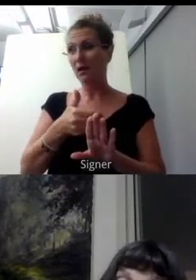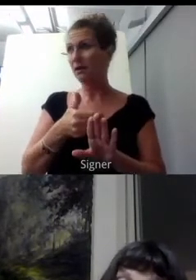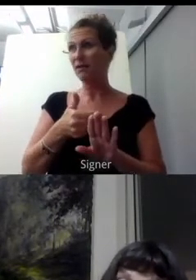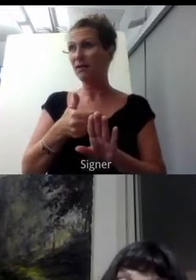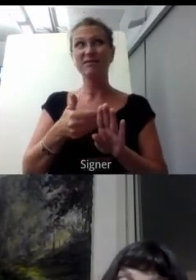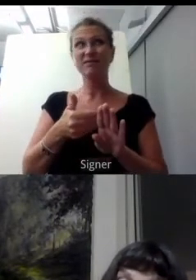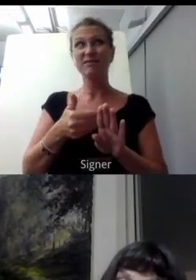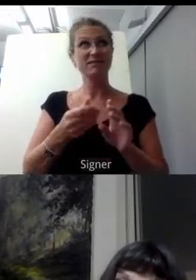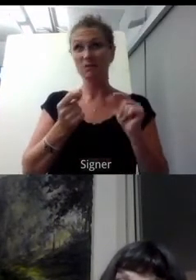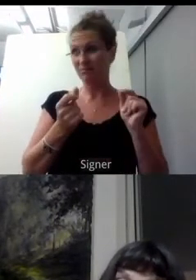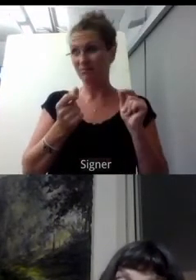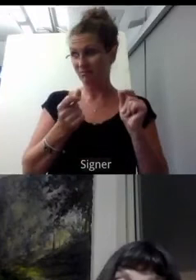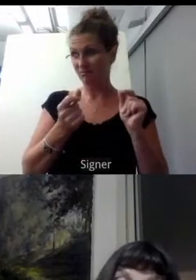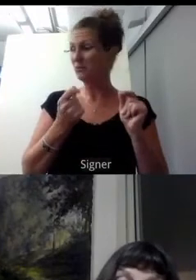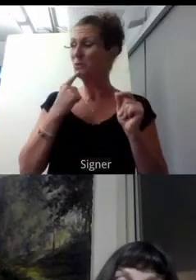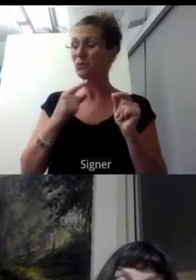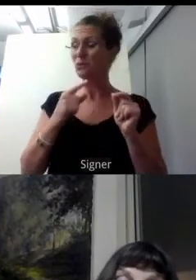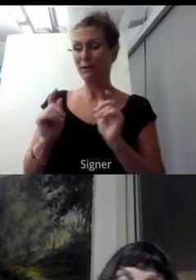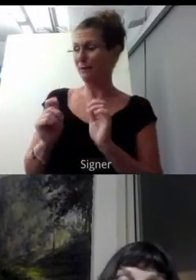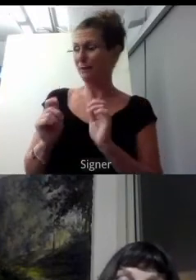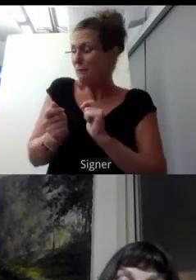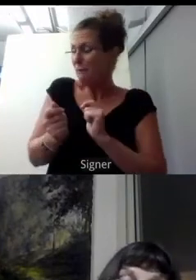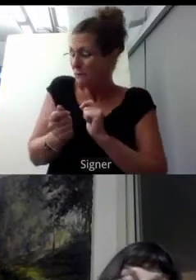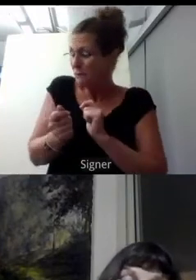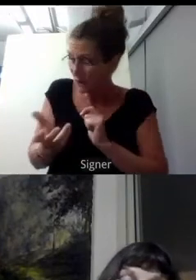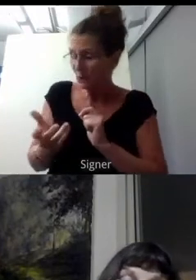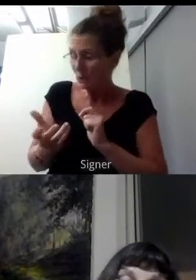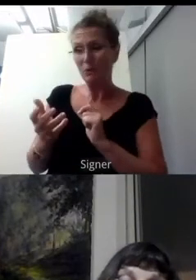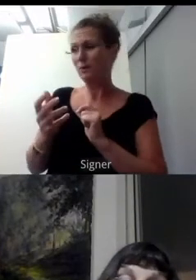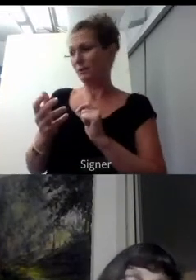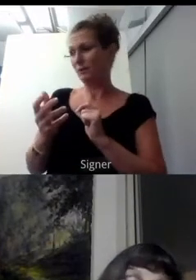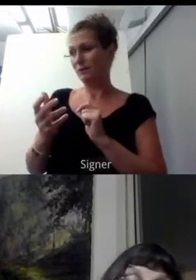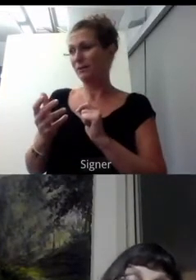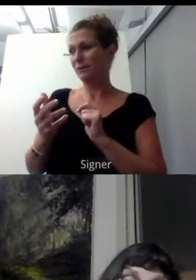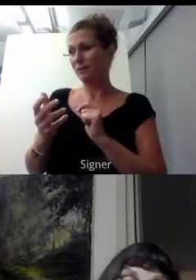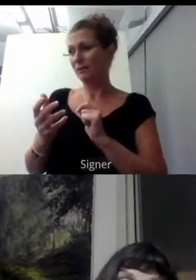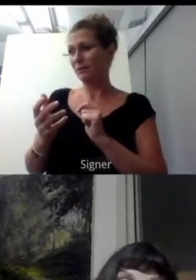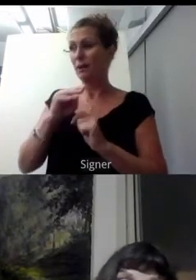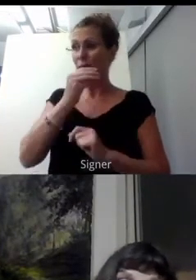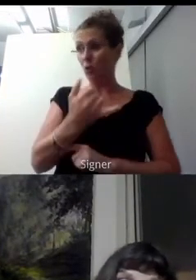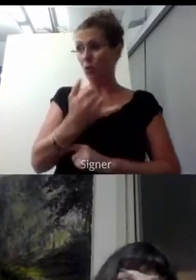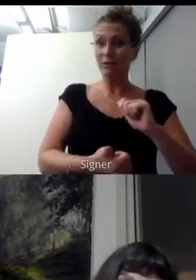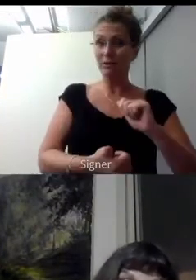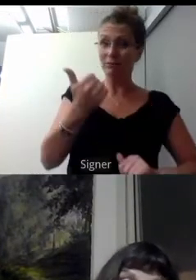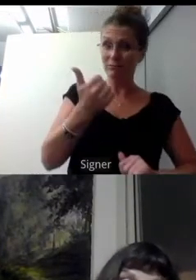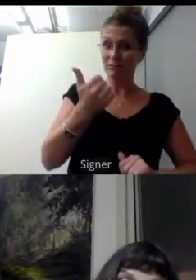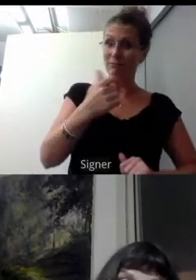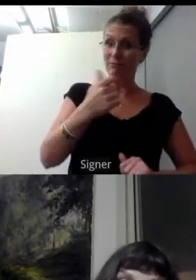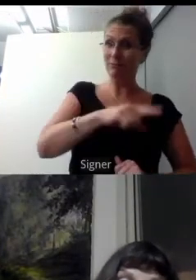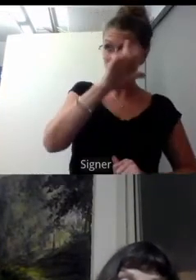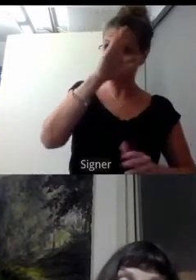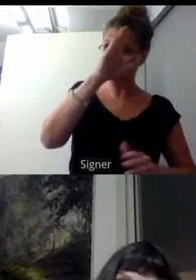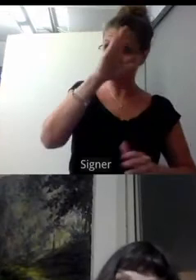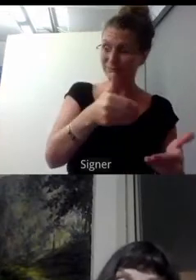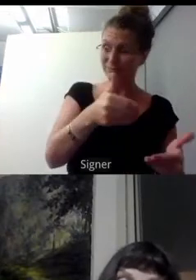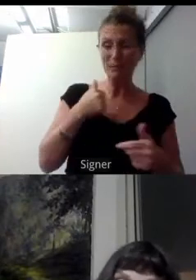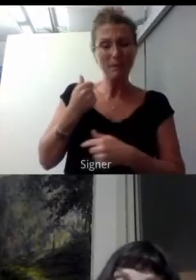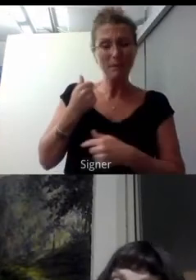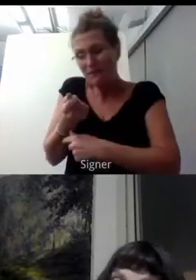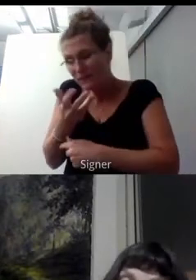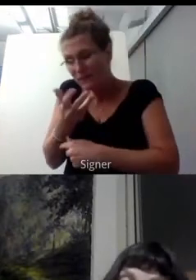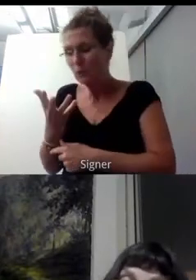the order is served with indictment or a lawsuit. And I think that this is a big